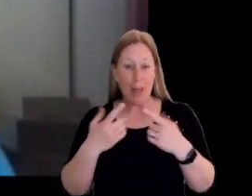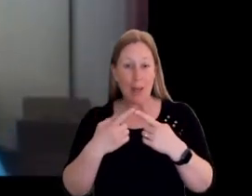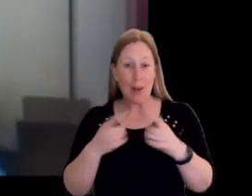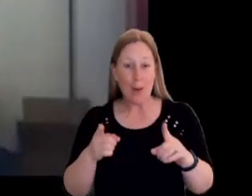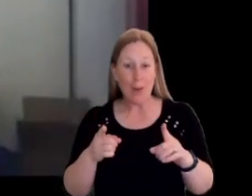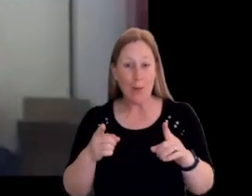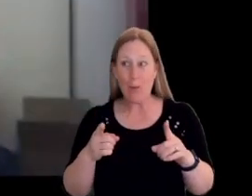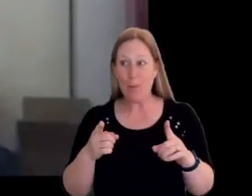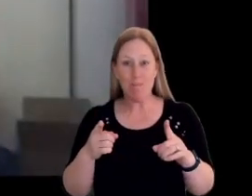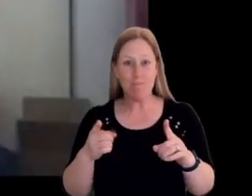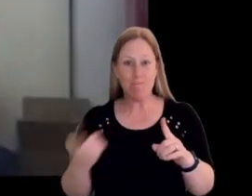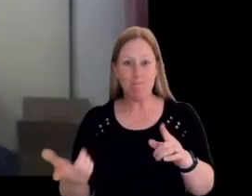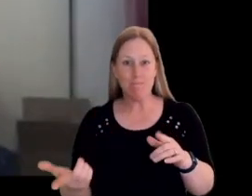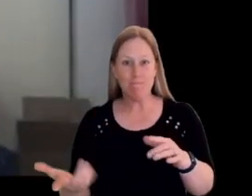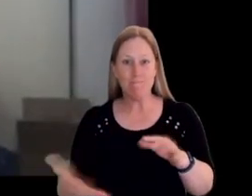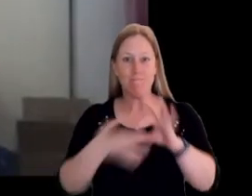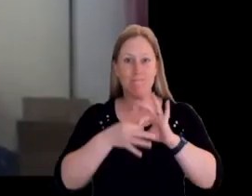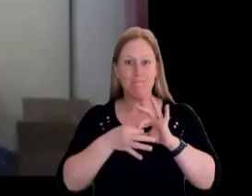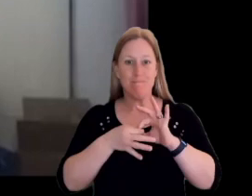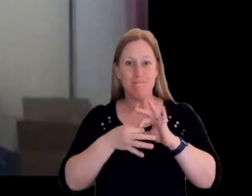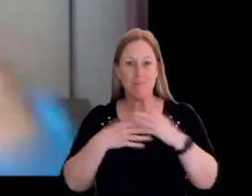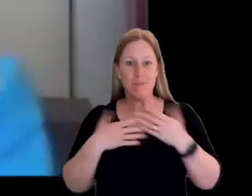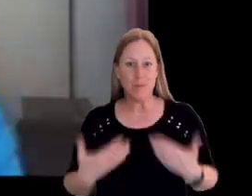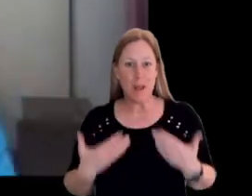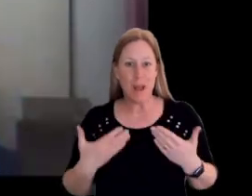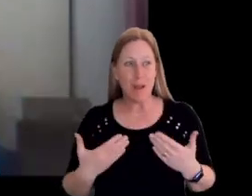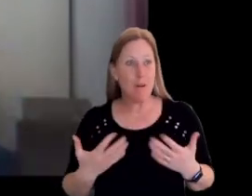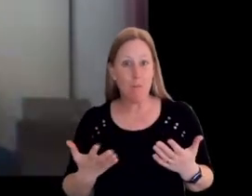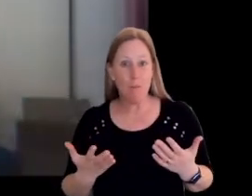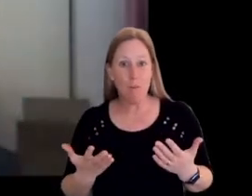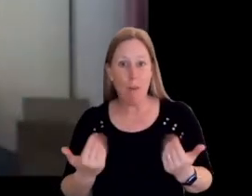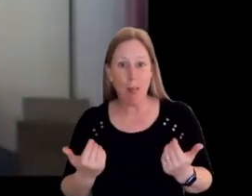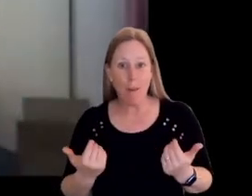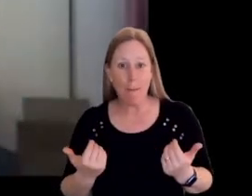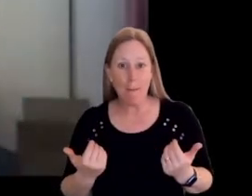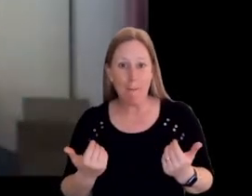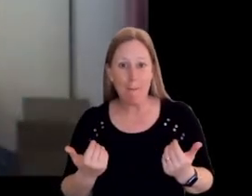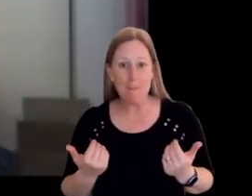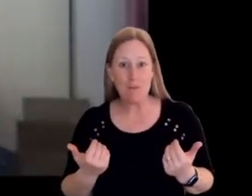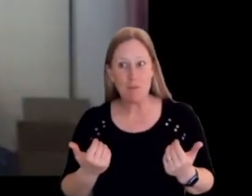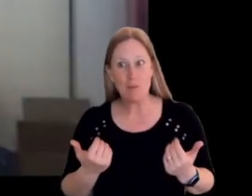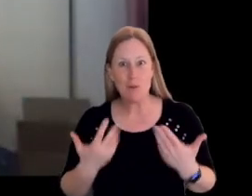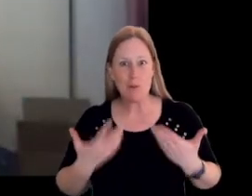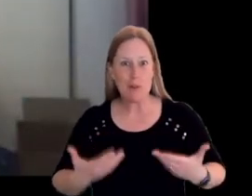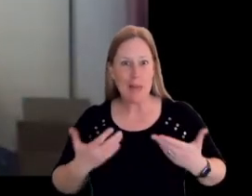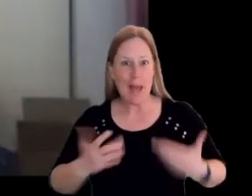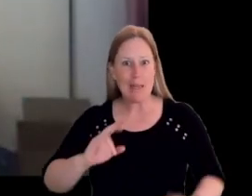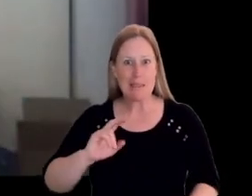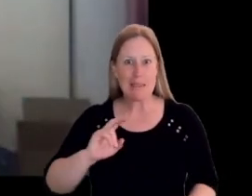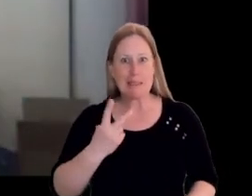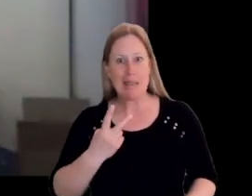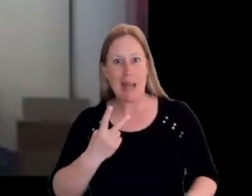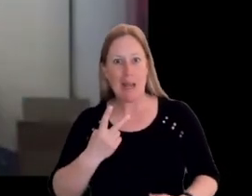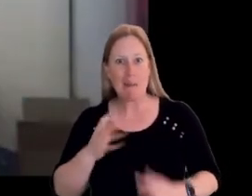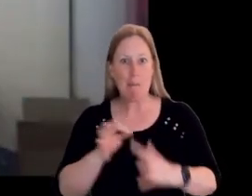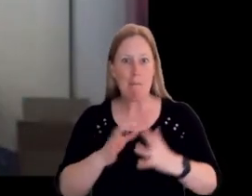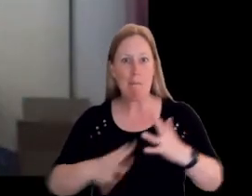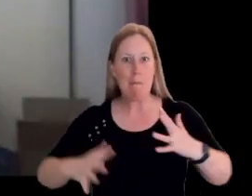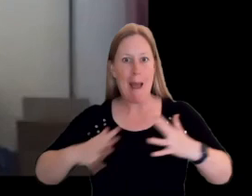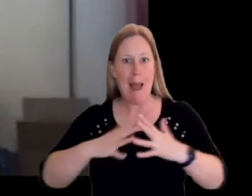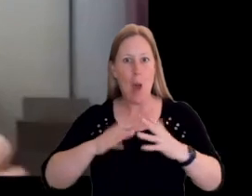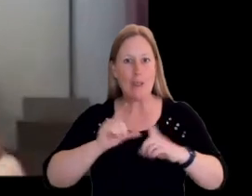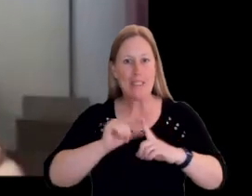Thank you everybody for joining today. Welcome to the second of the kind of POW Digital